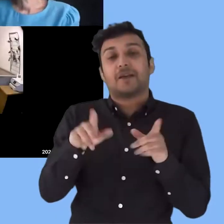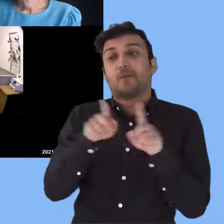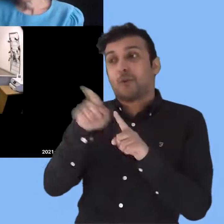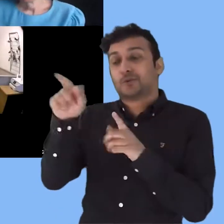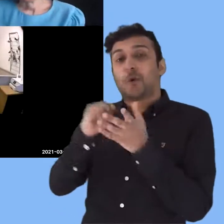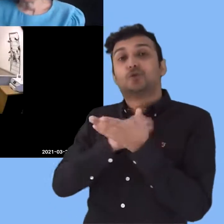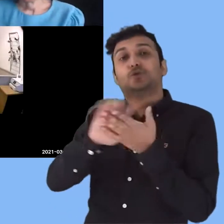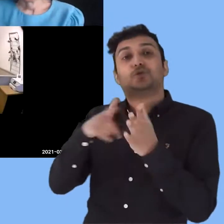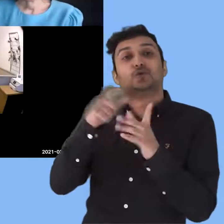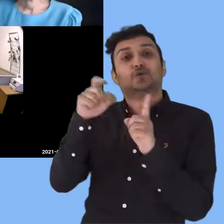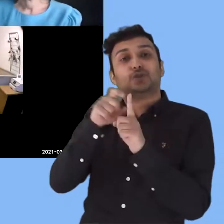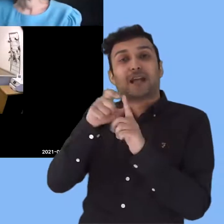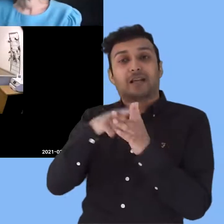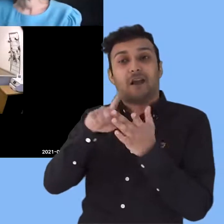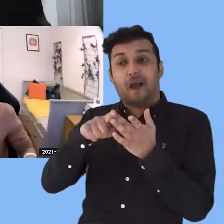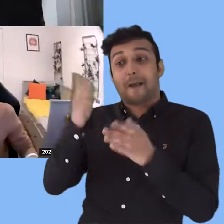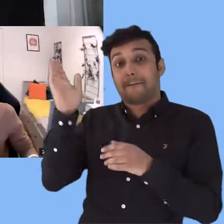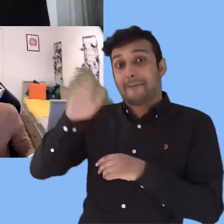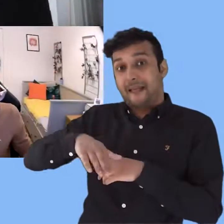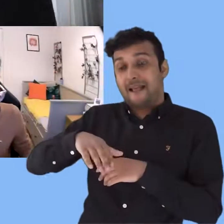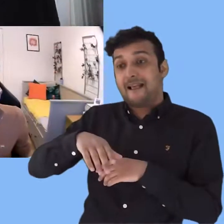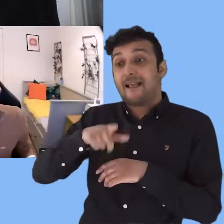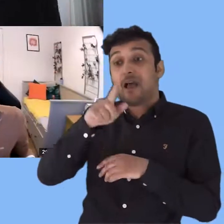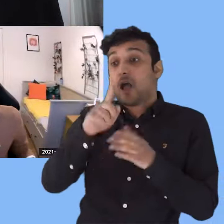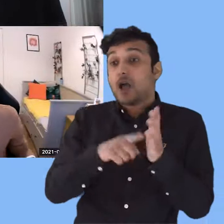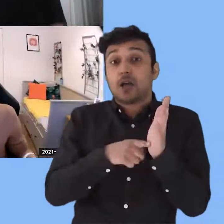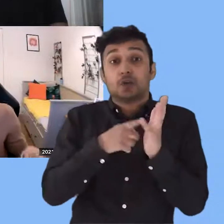leave. Thank you, Liz. Thank you all.